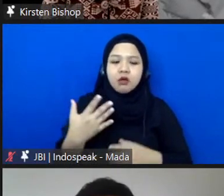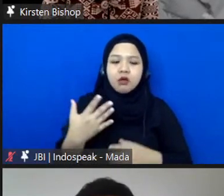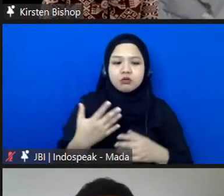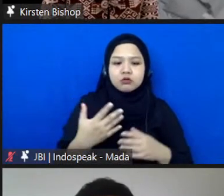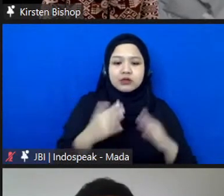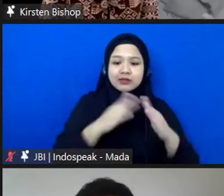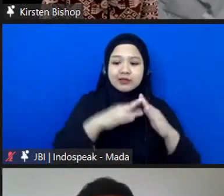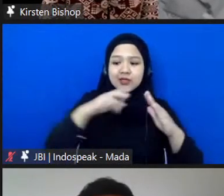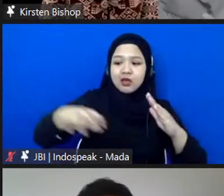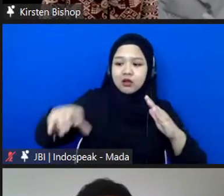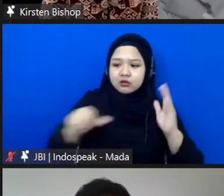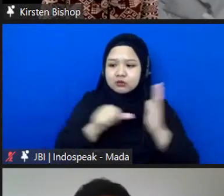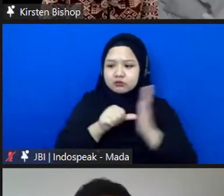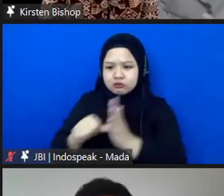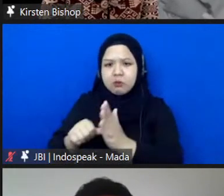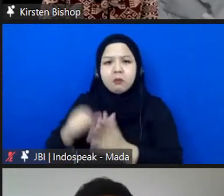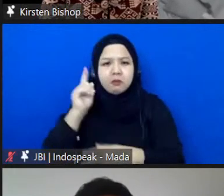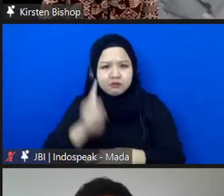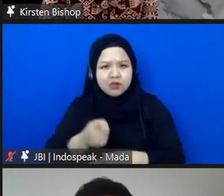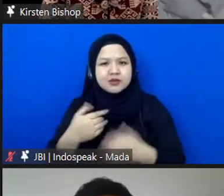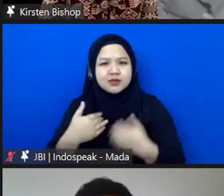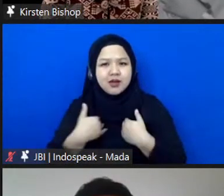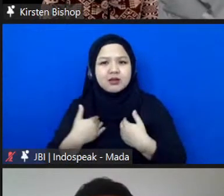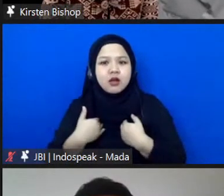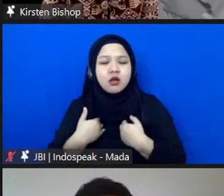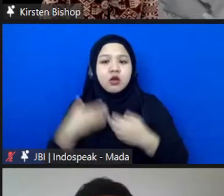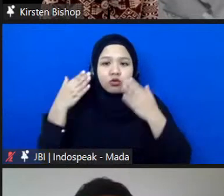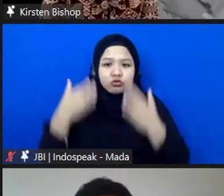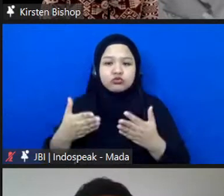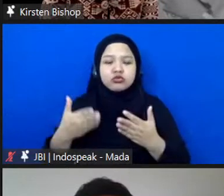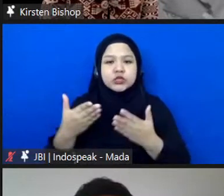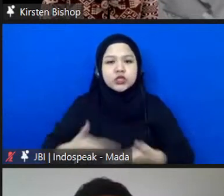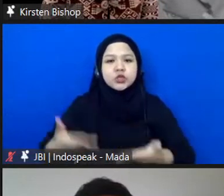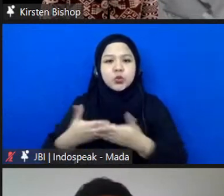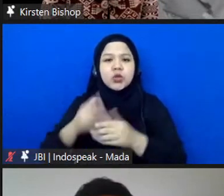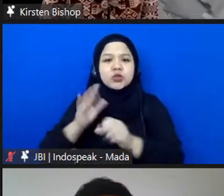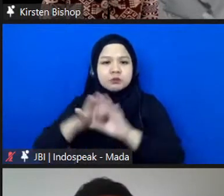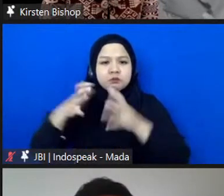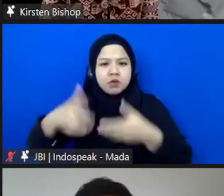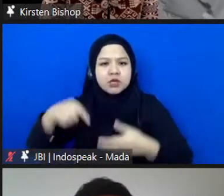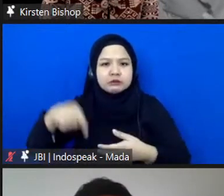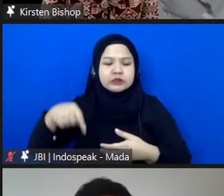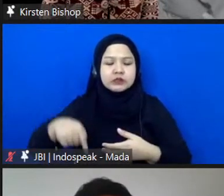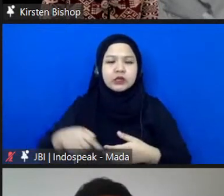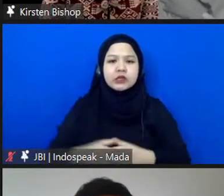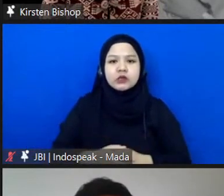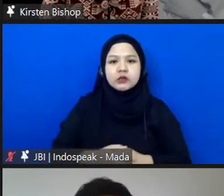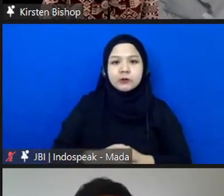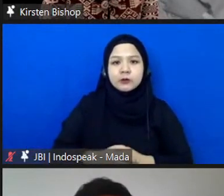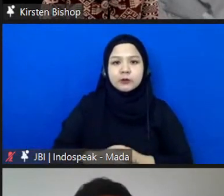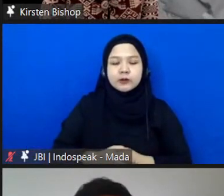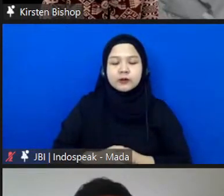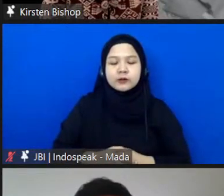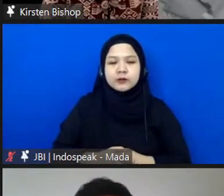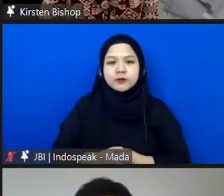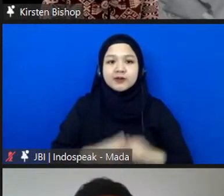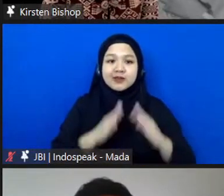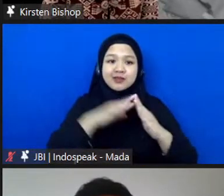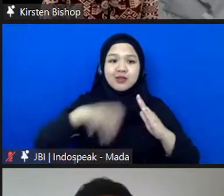always have the impact, especially during pandemic. However, if we question, if we ask